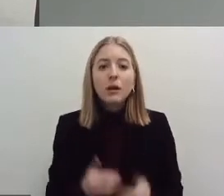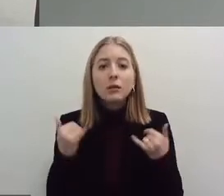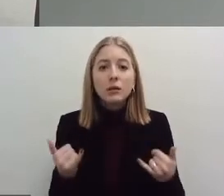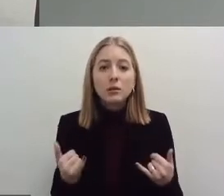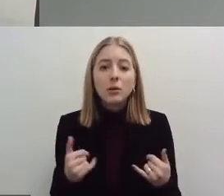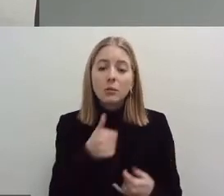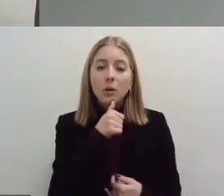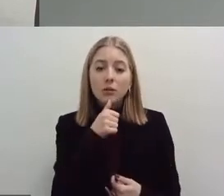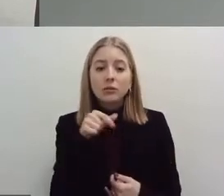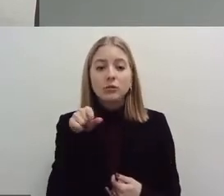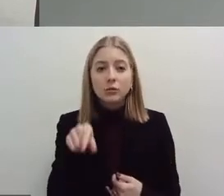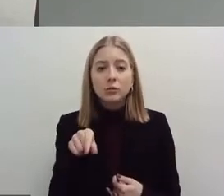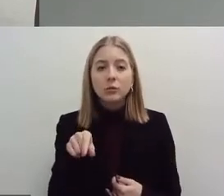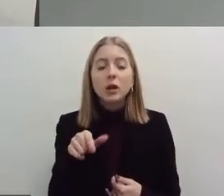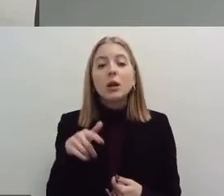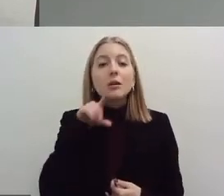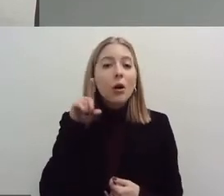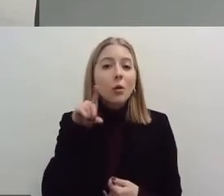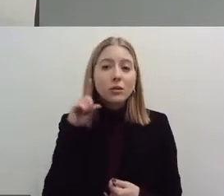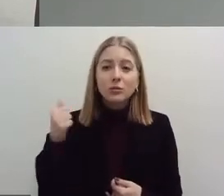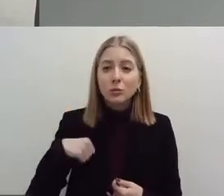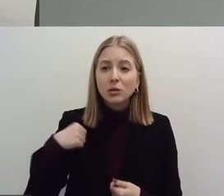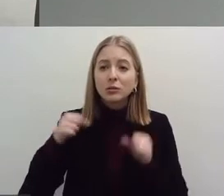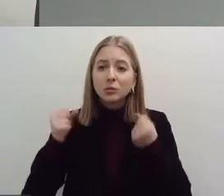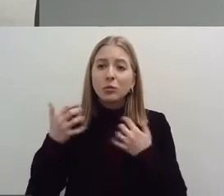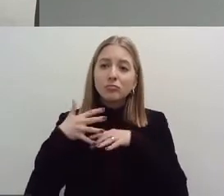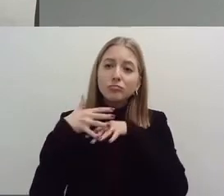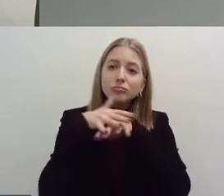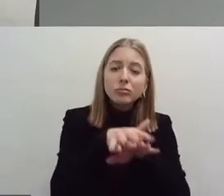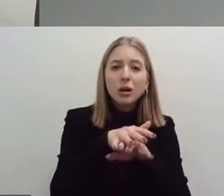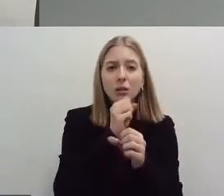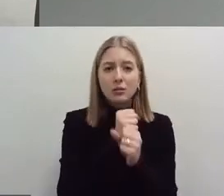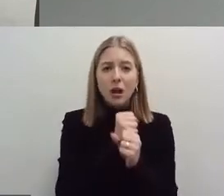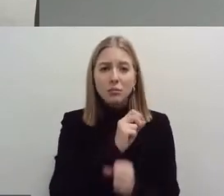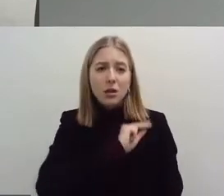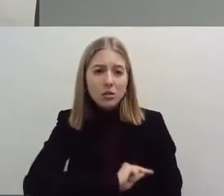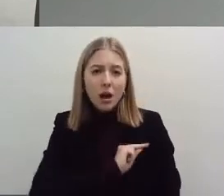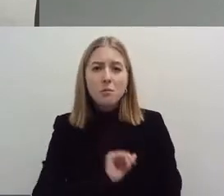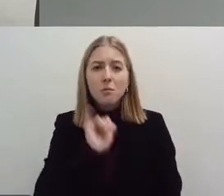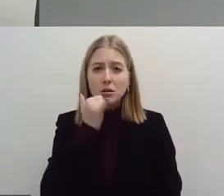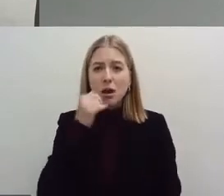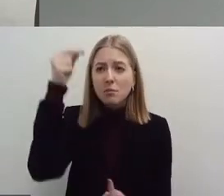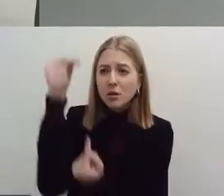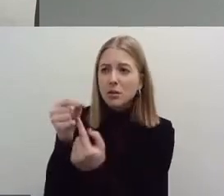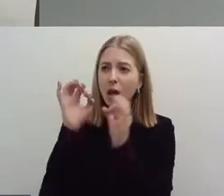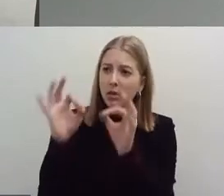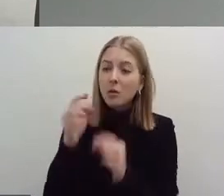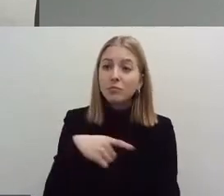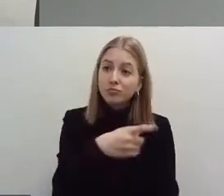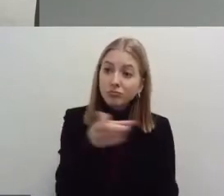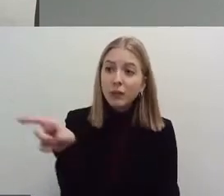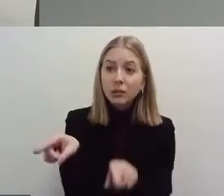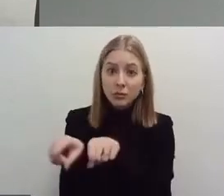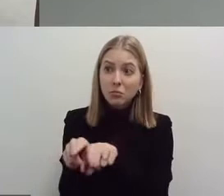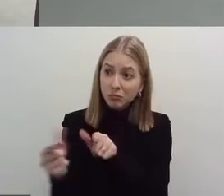fair and decent work conditions. As well, tackling questions regarding digitalization and rights around